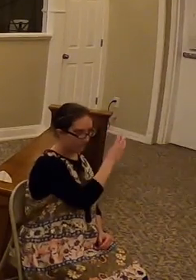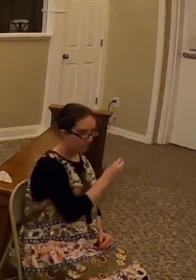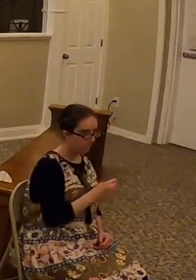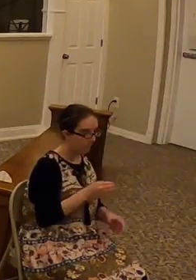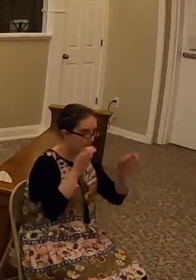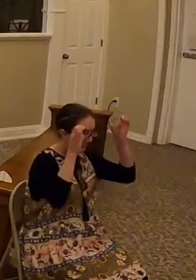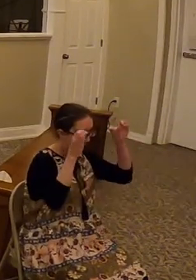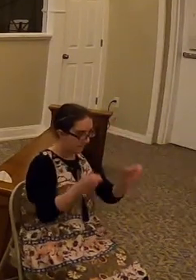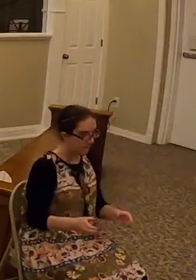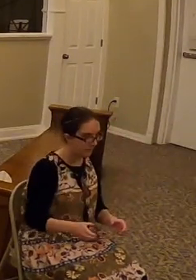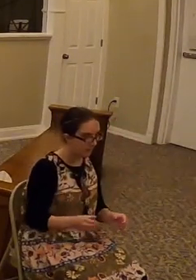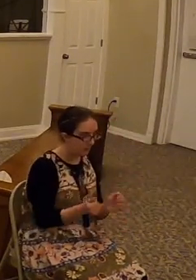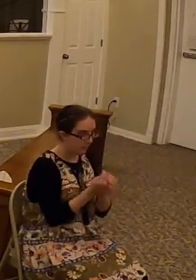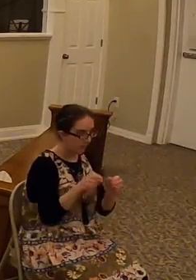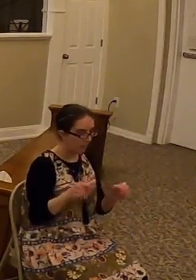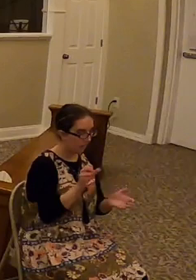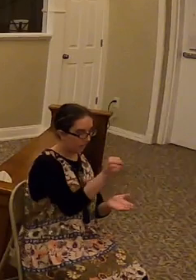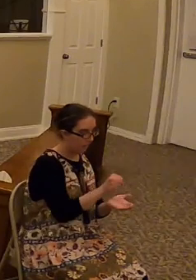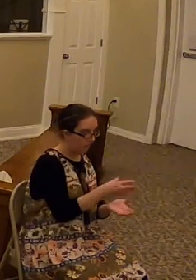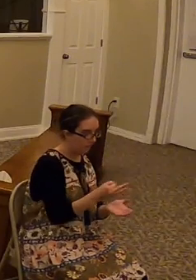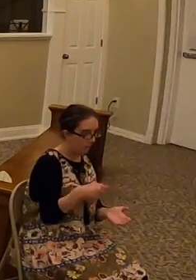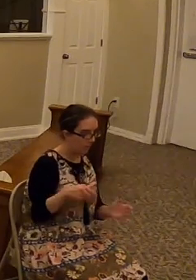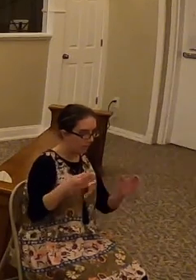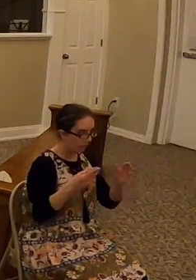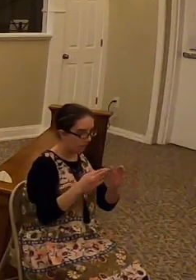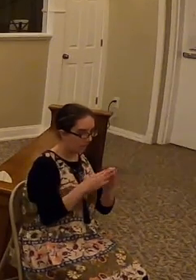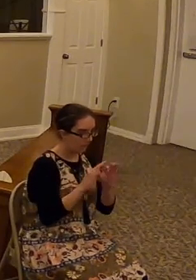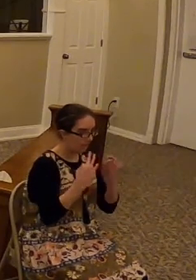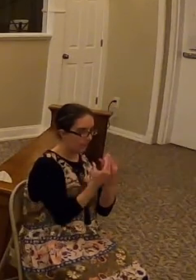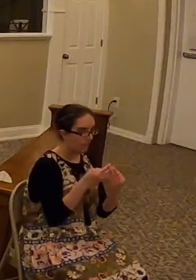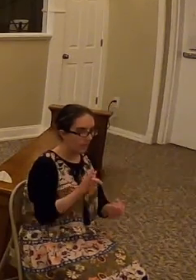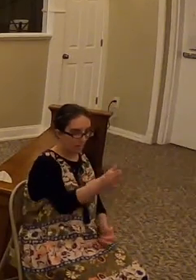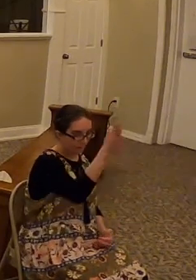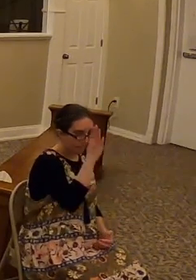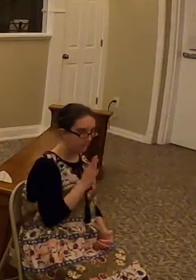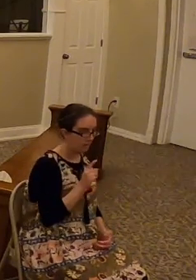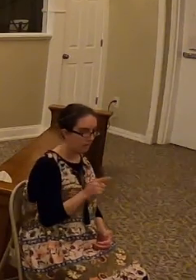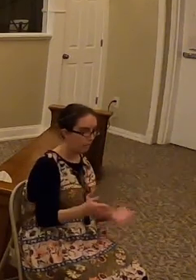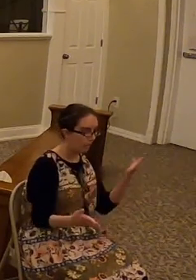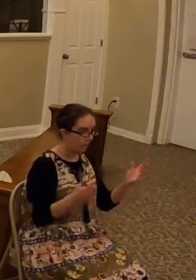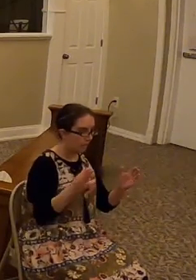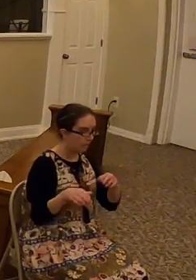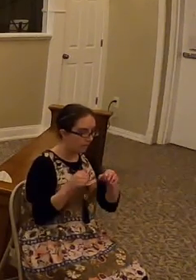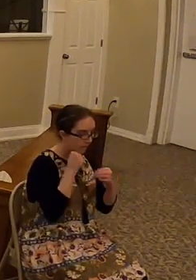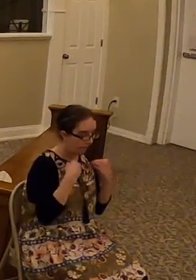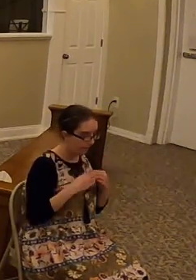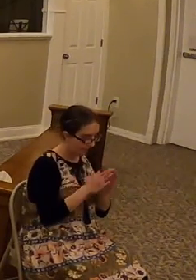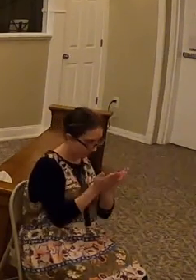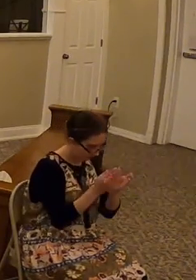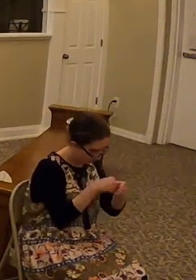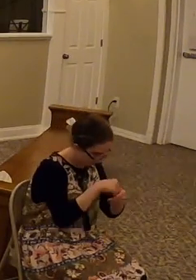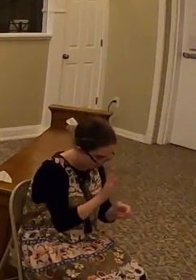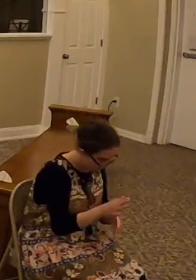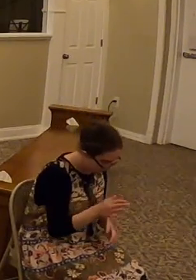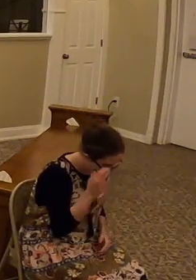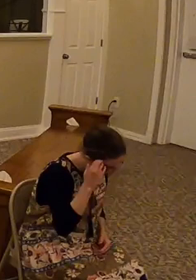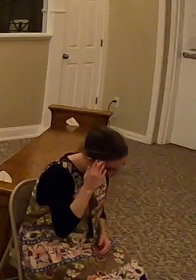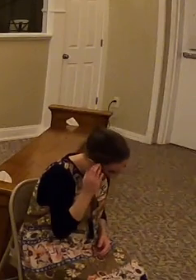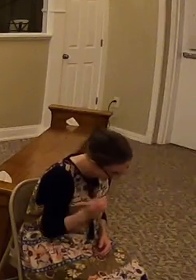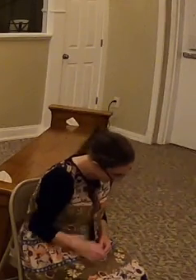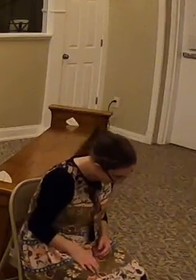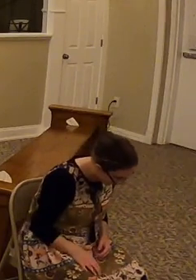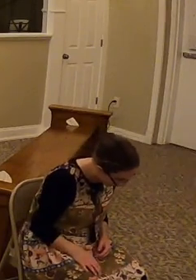fellow citizens with the saints and of the household of God. And you probably don't have some of these scriptures in yours because, like I